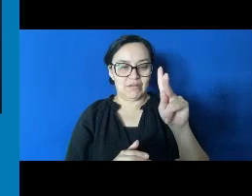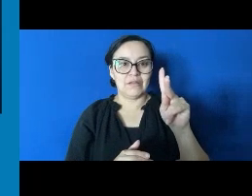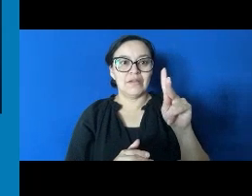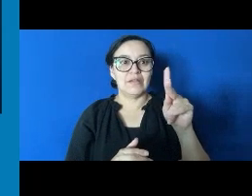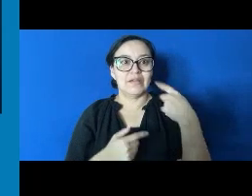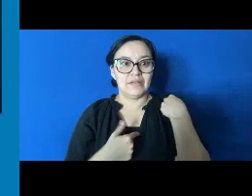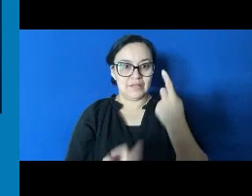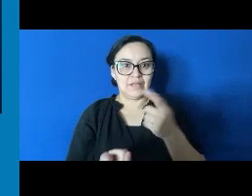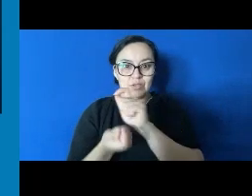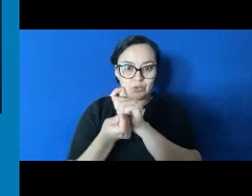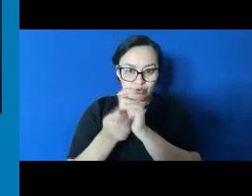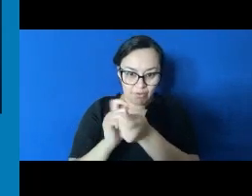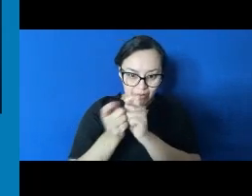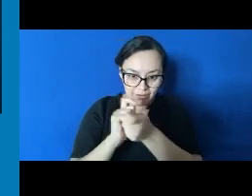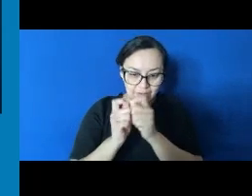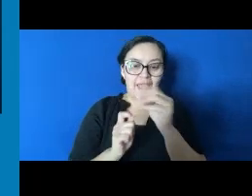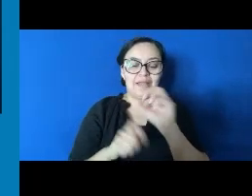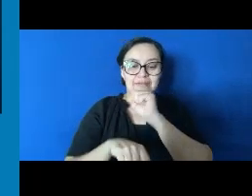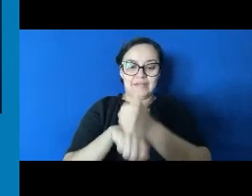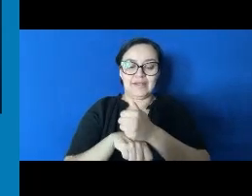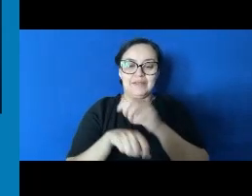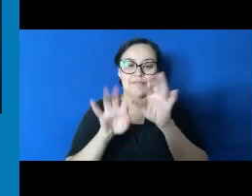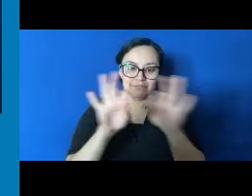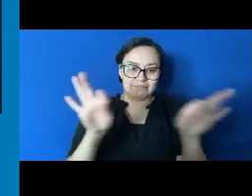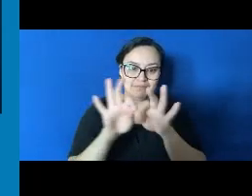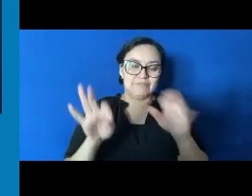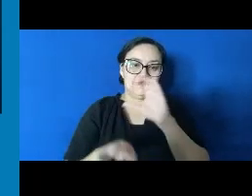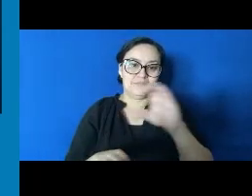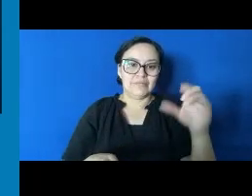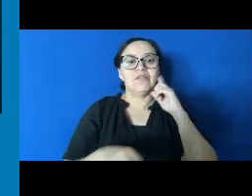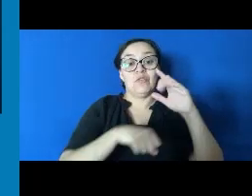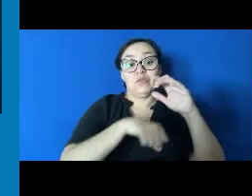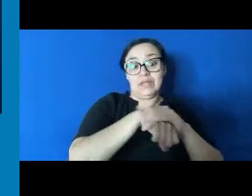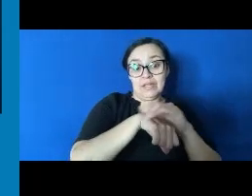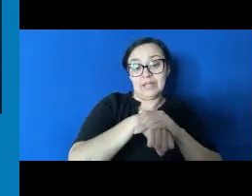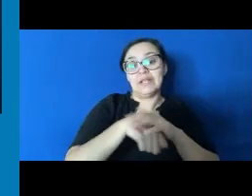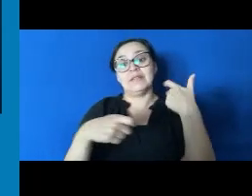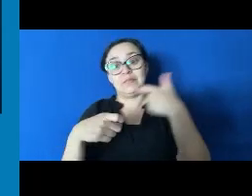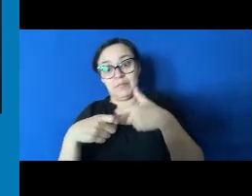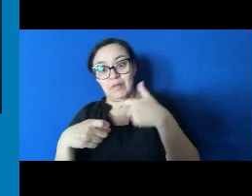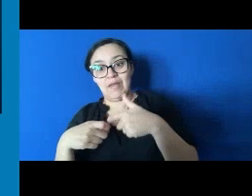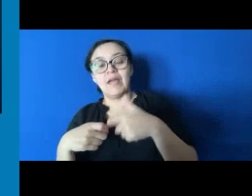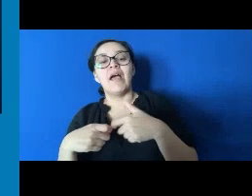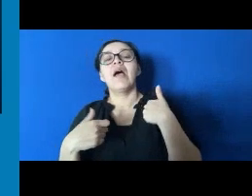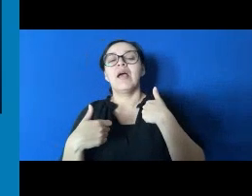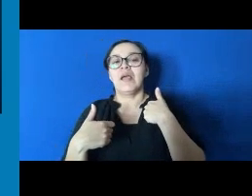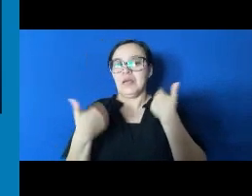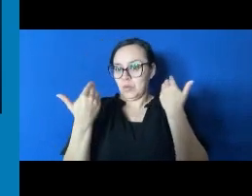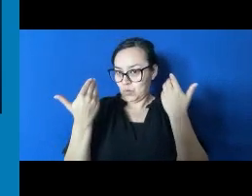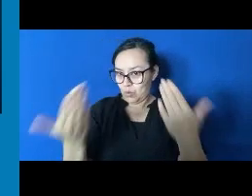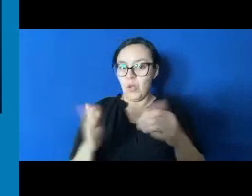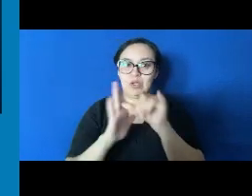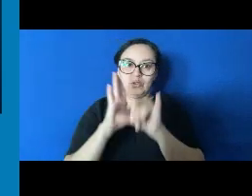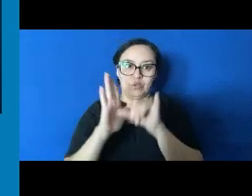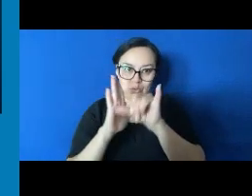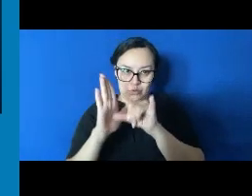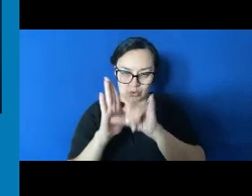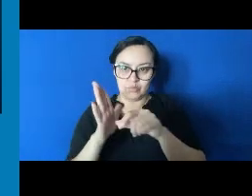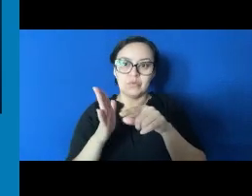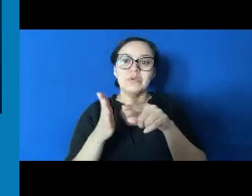we have been announcing, we are translating them, putting subtitles in English and Spanish for the benefit of you all. You can enter